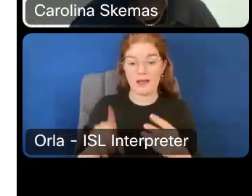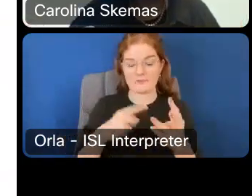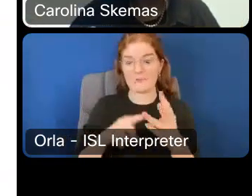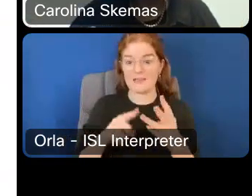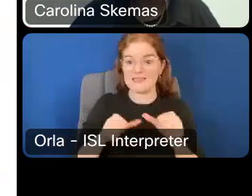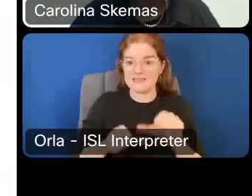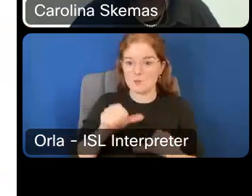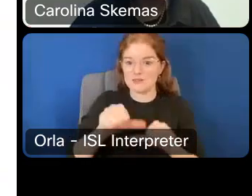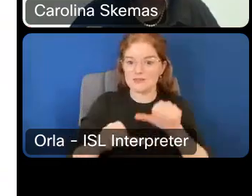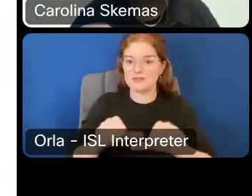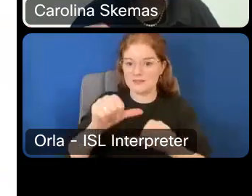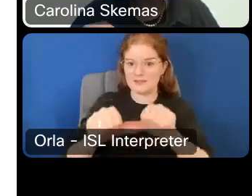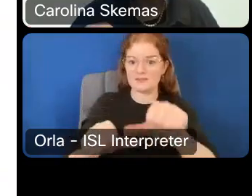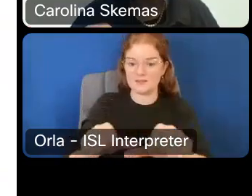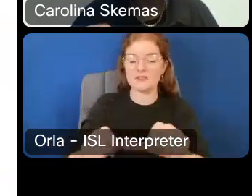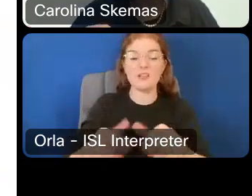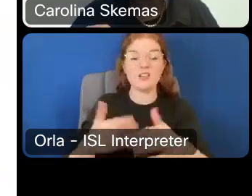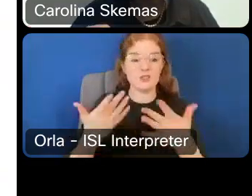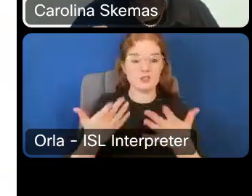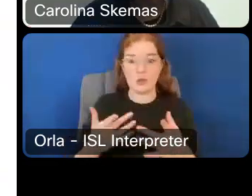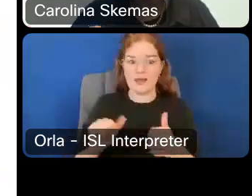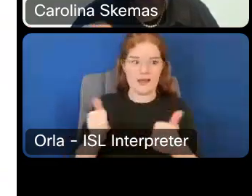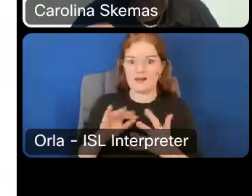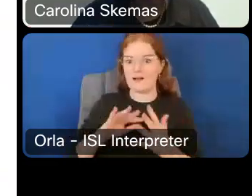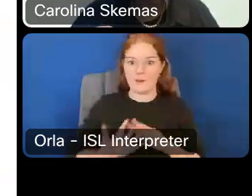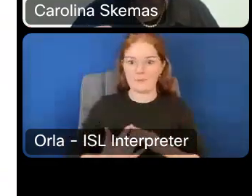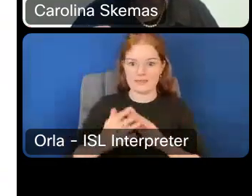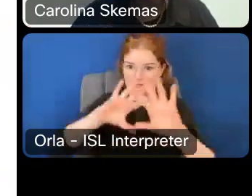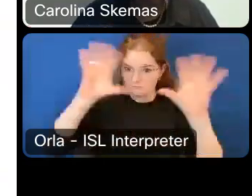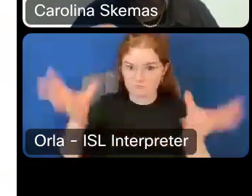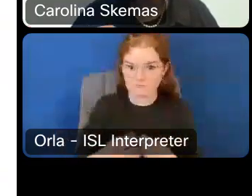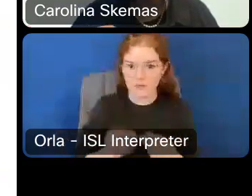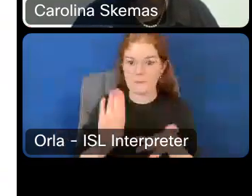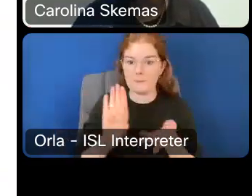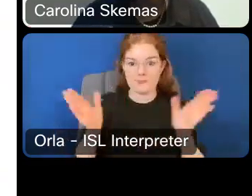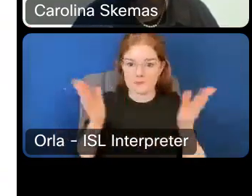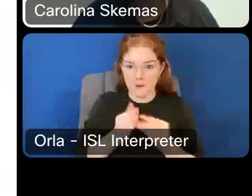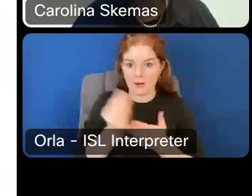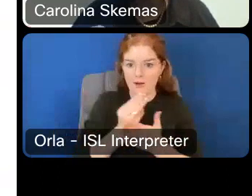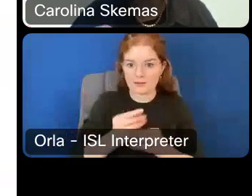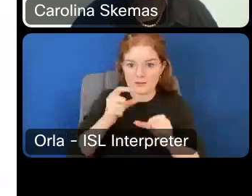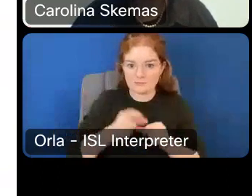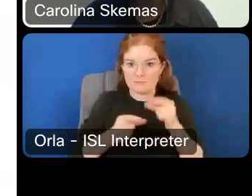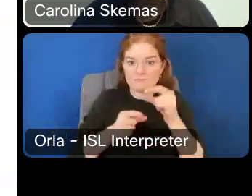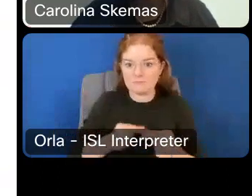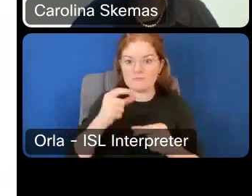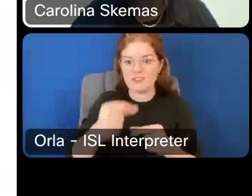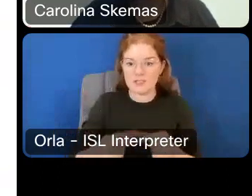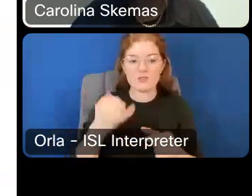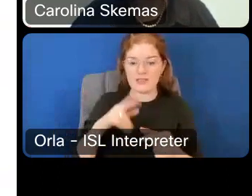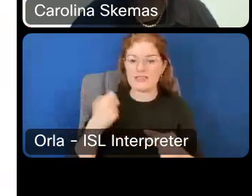sequencing, so it breaks a complex service into kind of, let's say, small chunks, so it's easier to be, let's say,